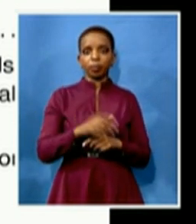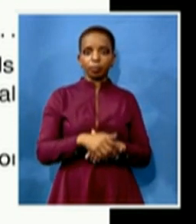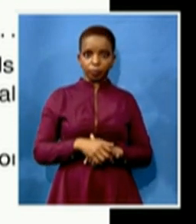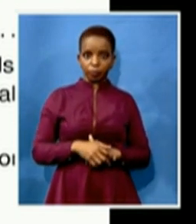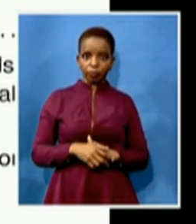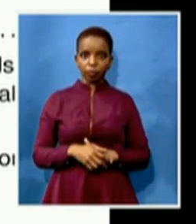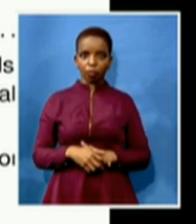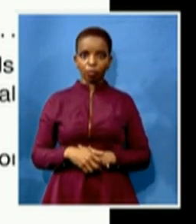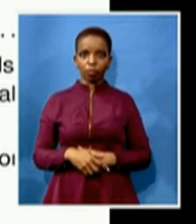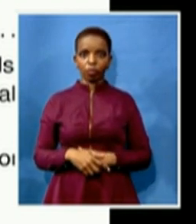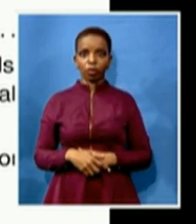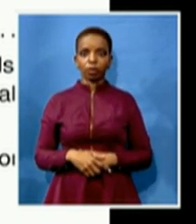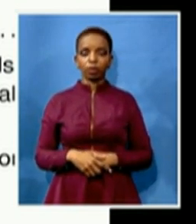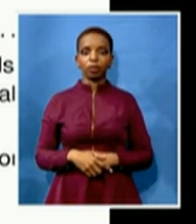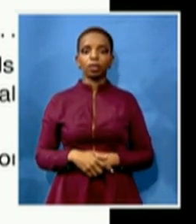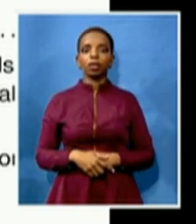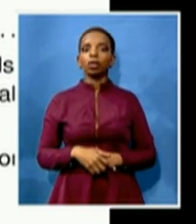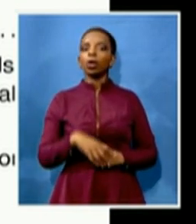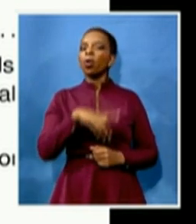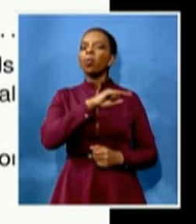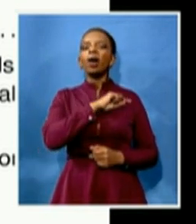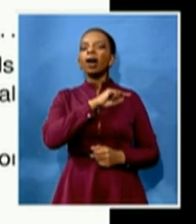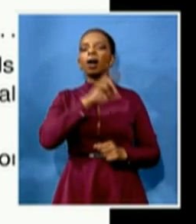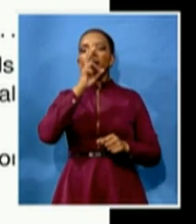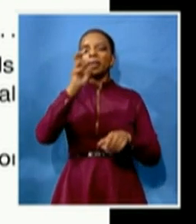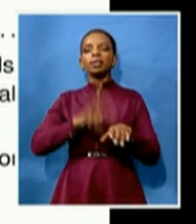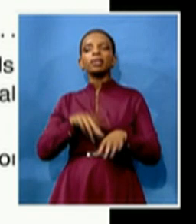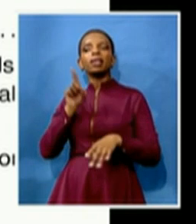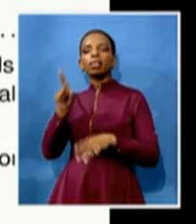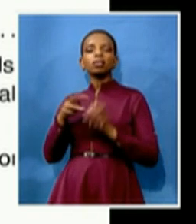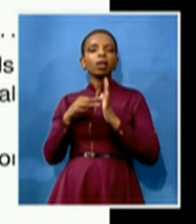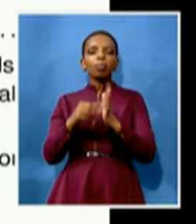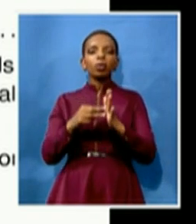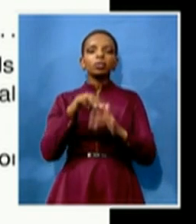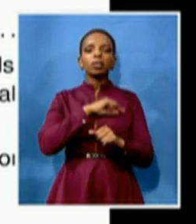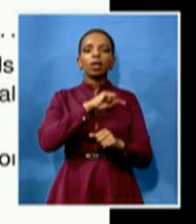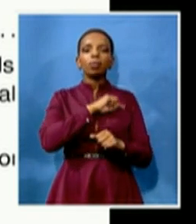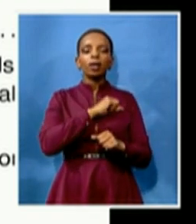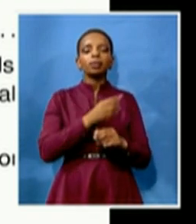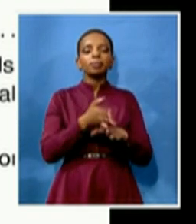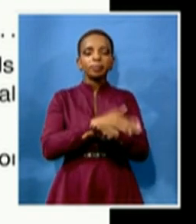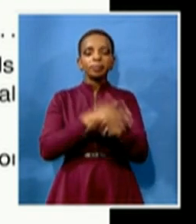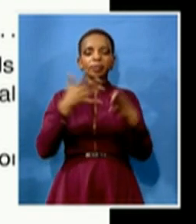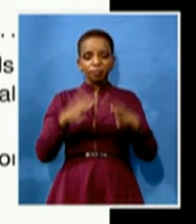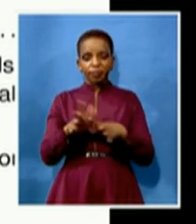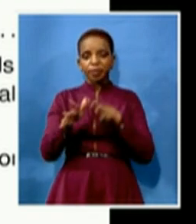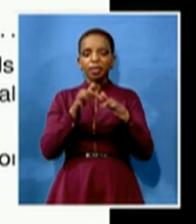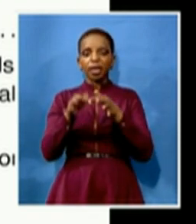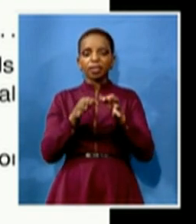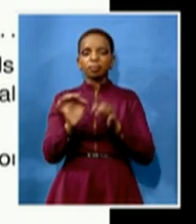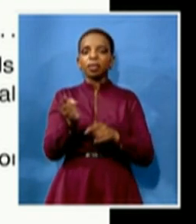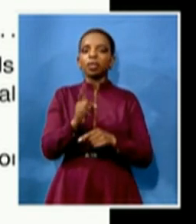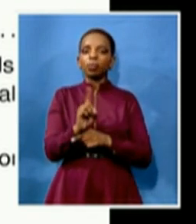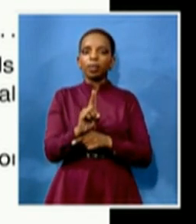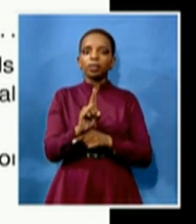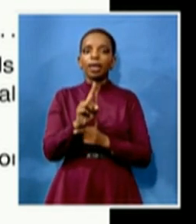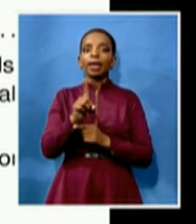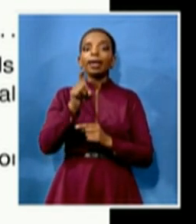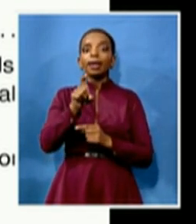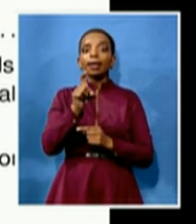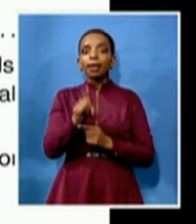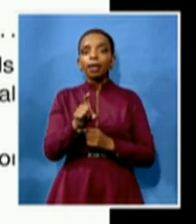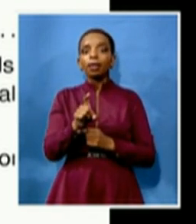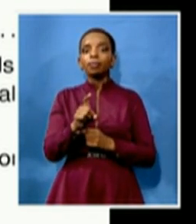model, so also people have already explained, is that the spread of the infection will differ across different spatial levels, by